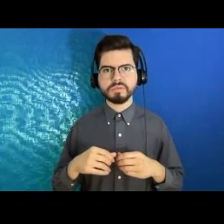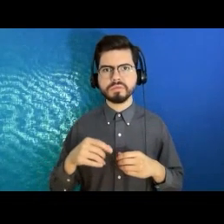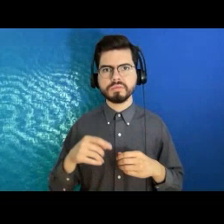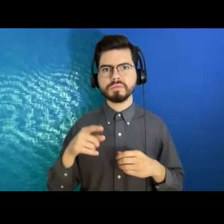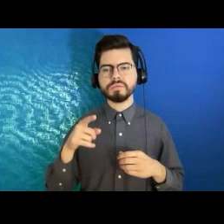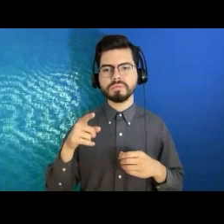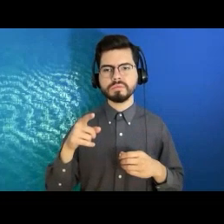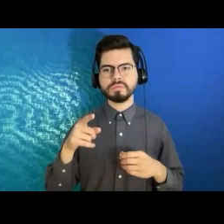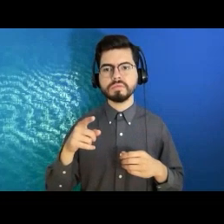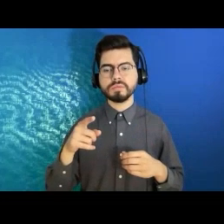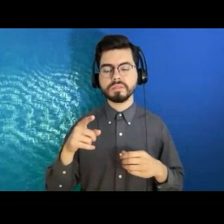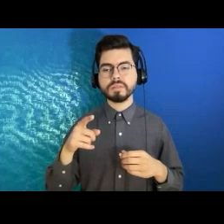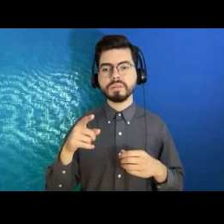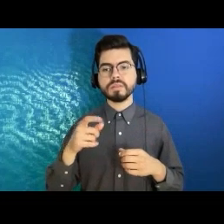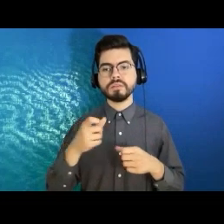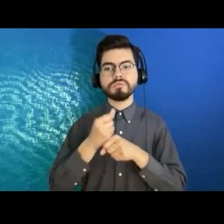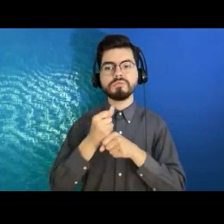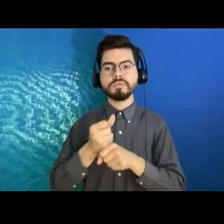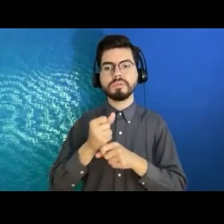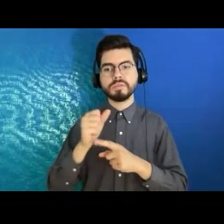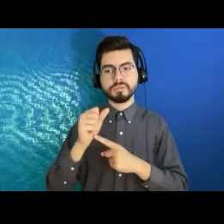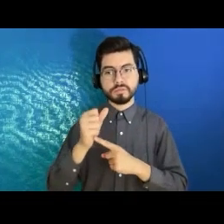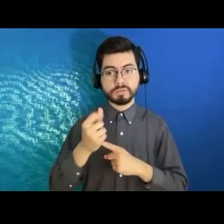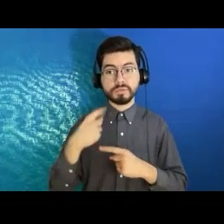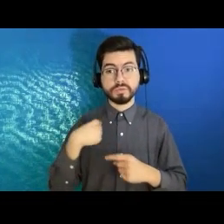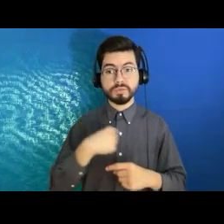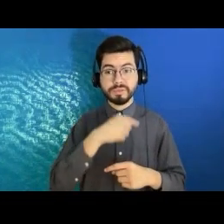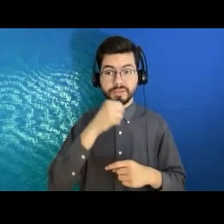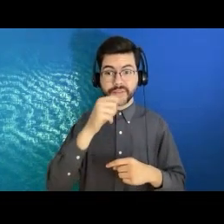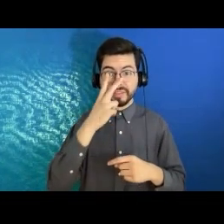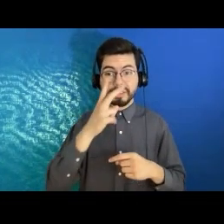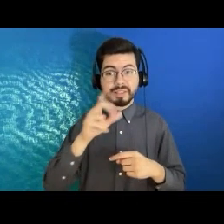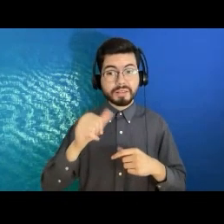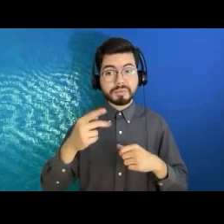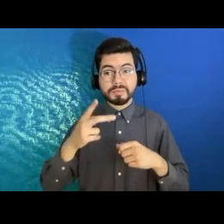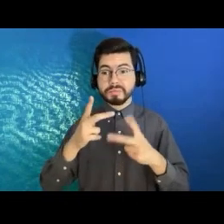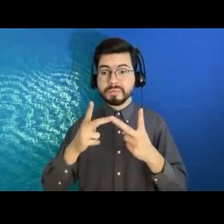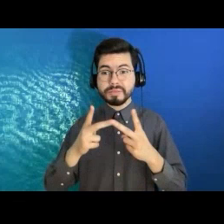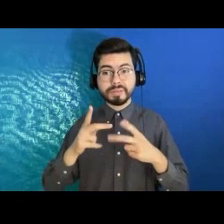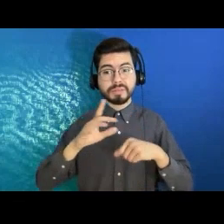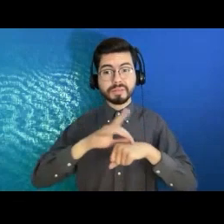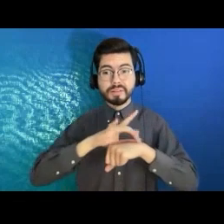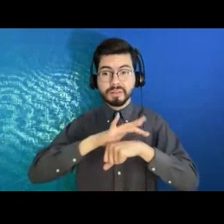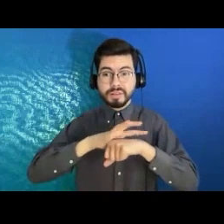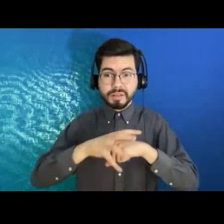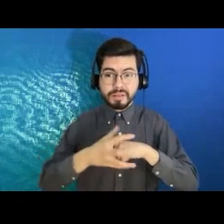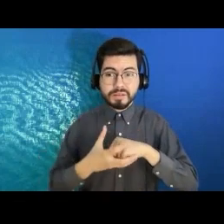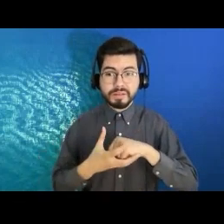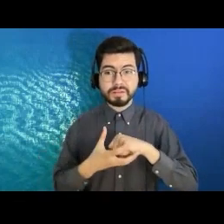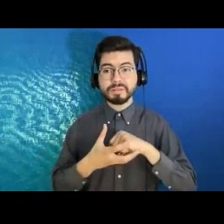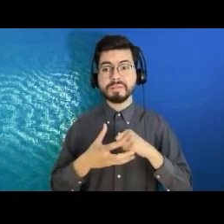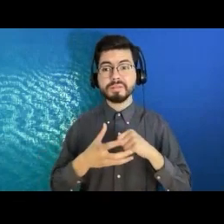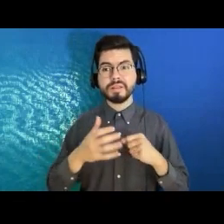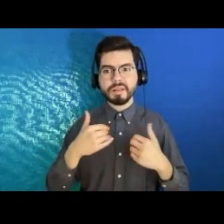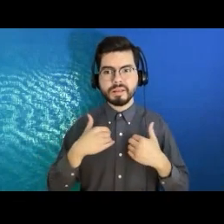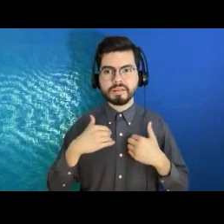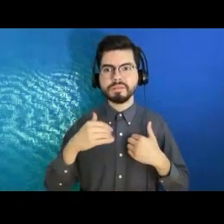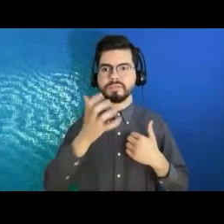didn't see anywhere else on the planet. These really short statured lawns with a lot of disturbance from